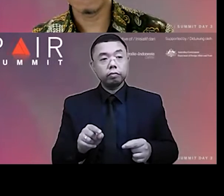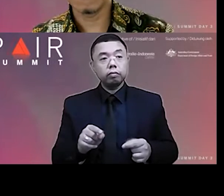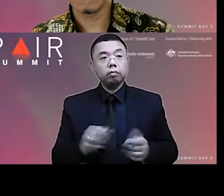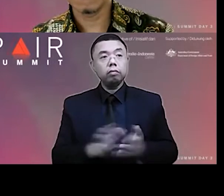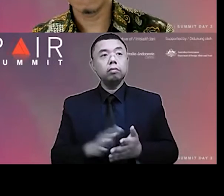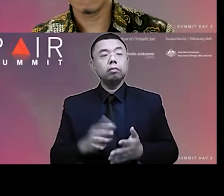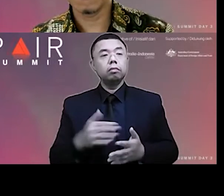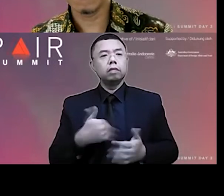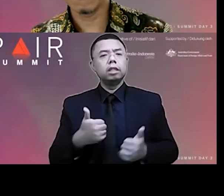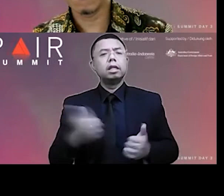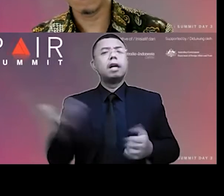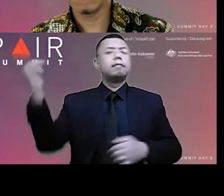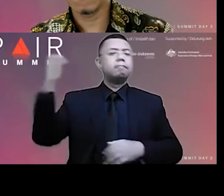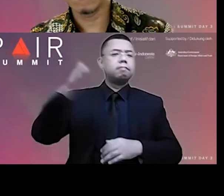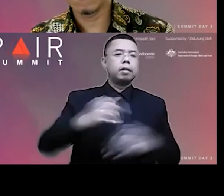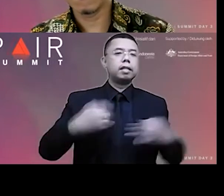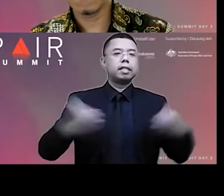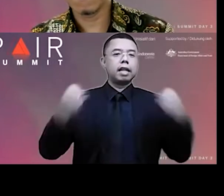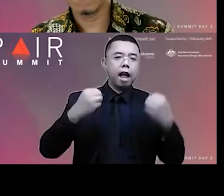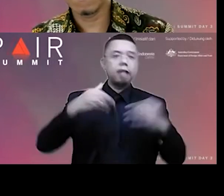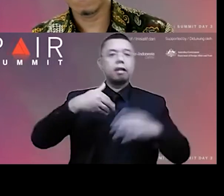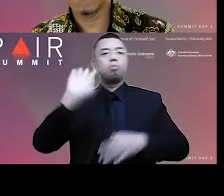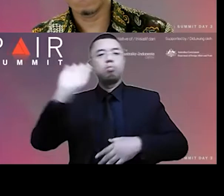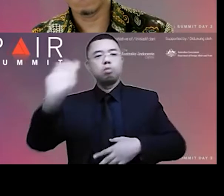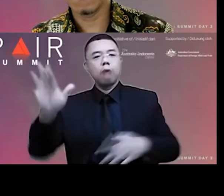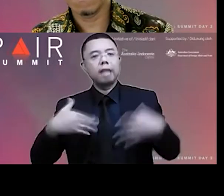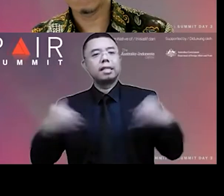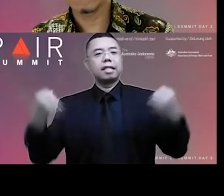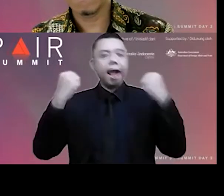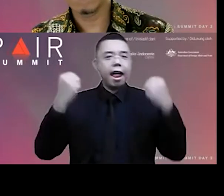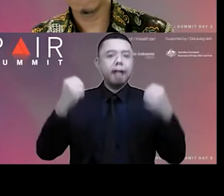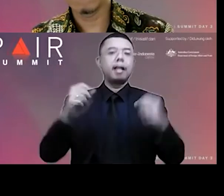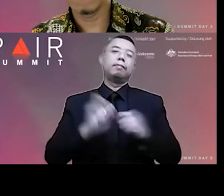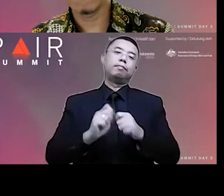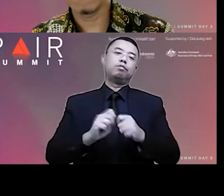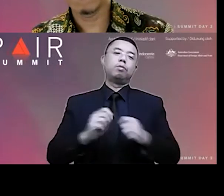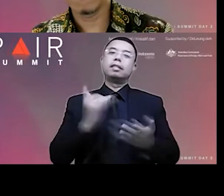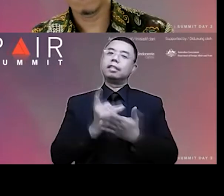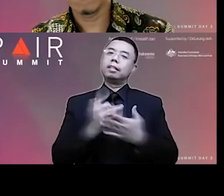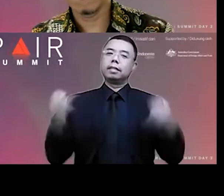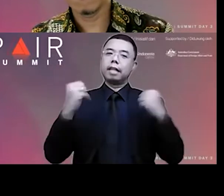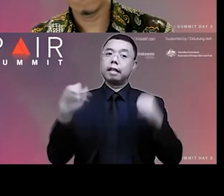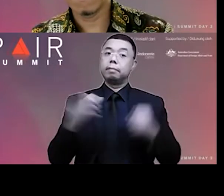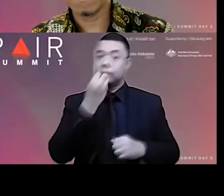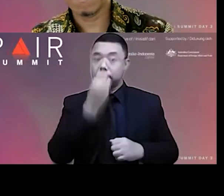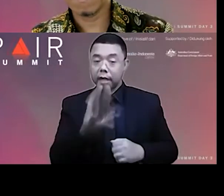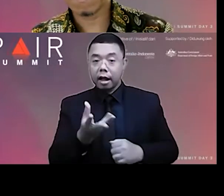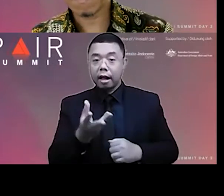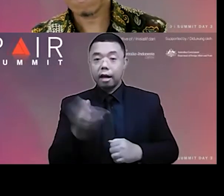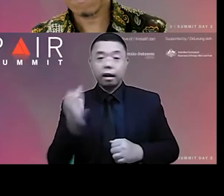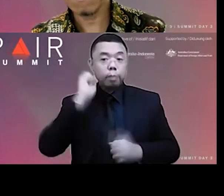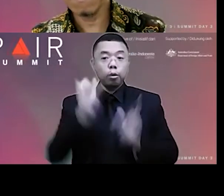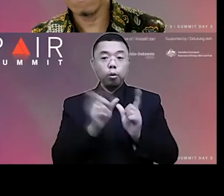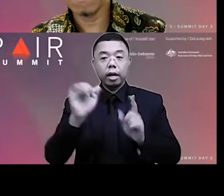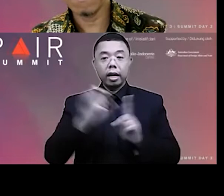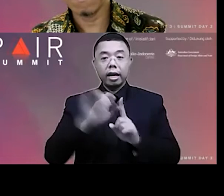healthy environment, just as Vidya just mentioned. So I think the brand image is very important,